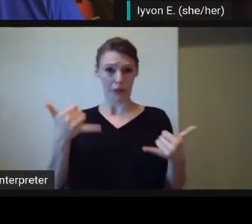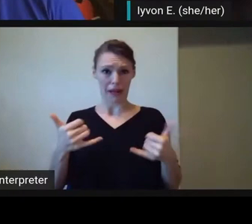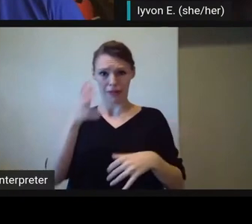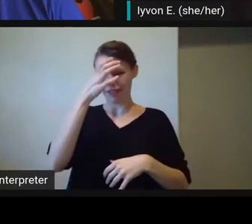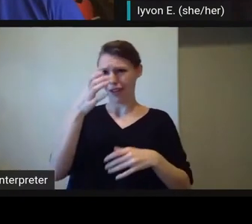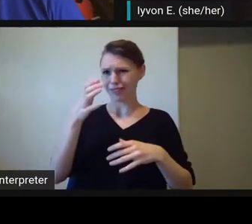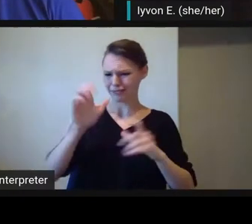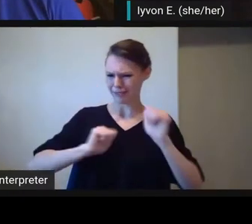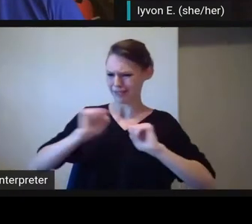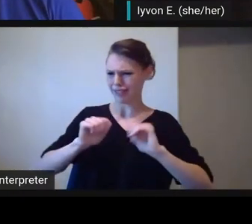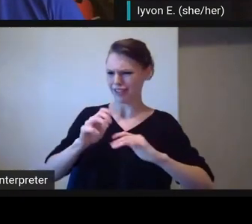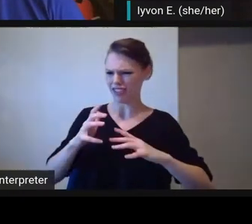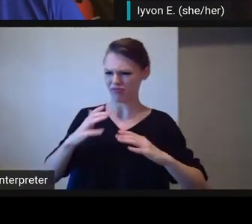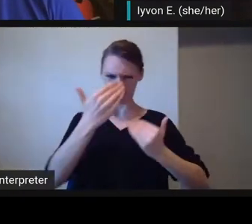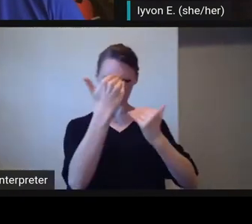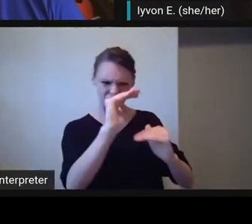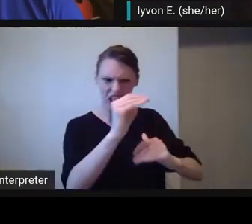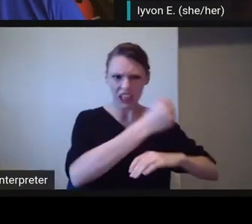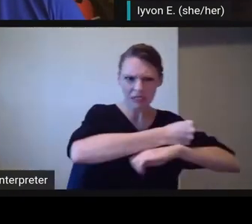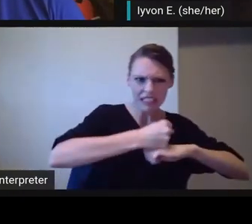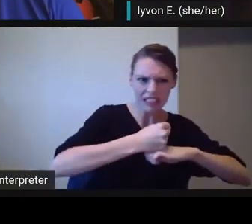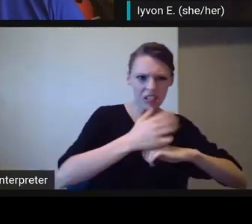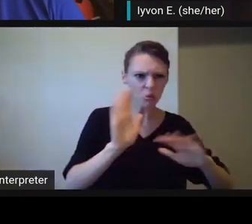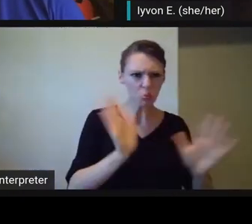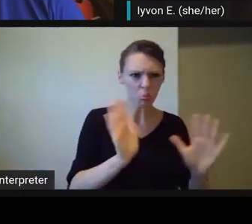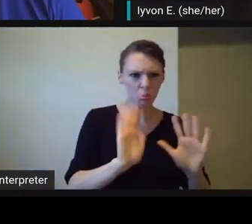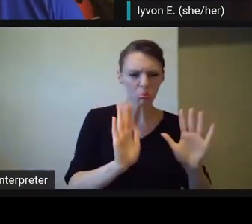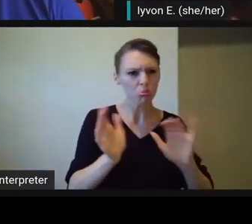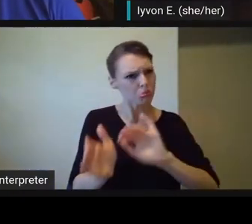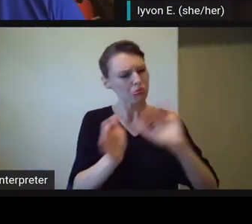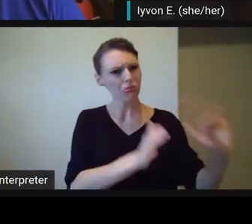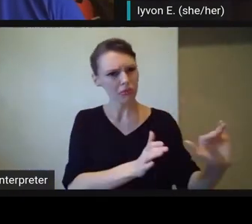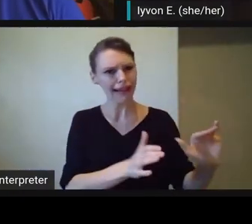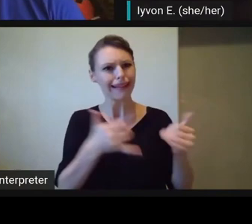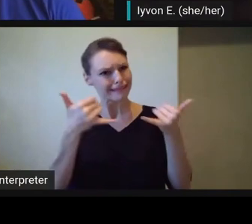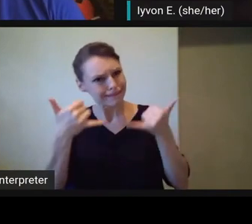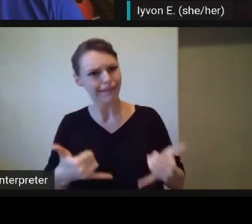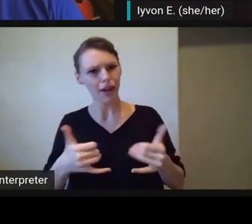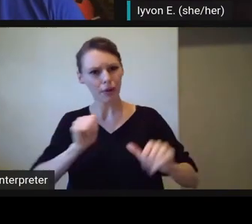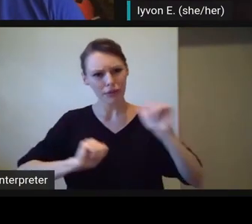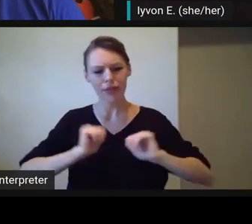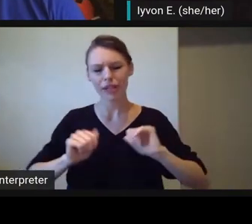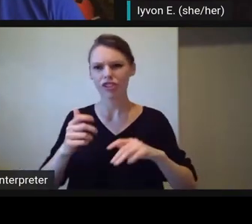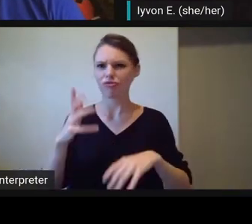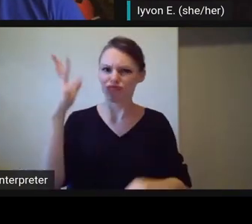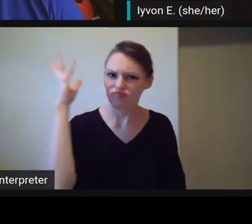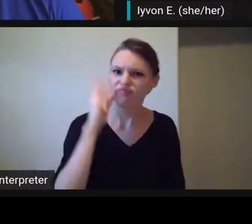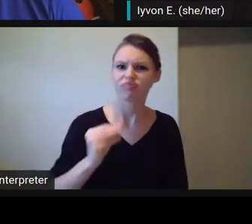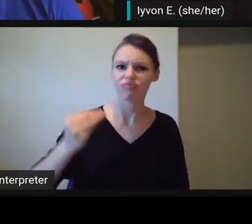longer relegated to the stage. It's, I've been saying theater now needs to be constituted as an